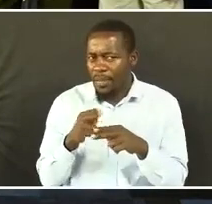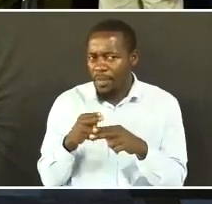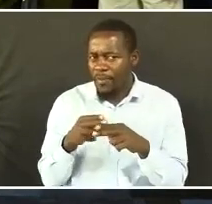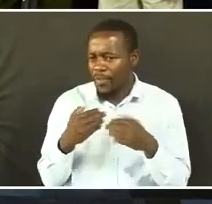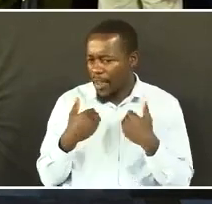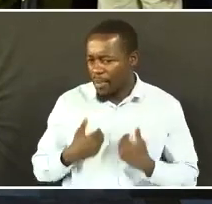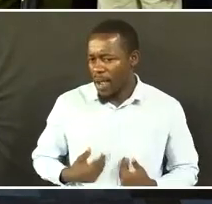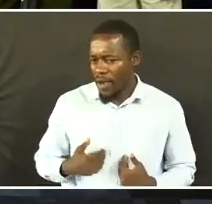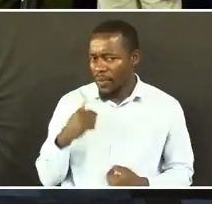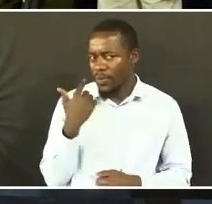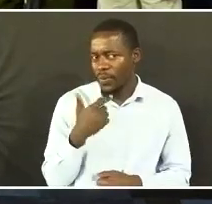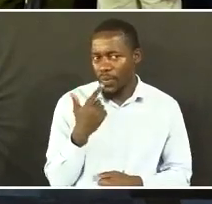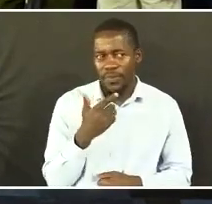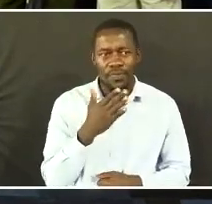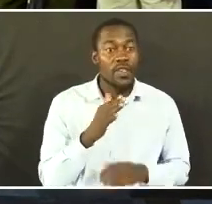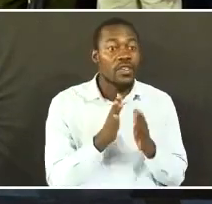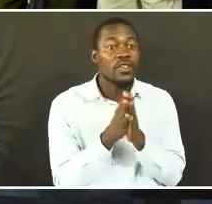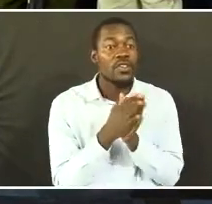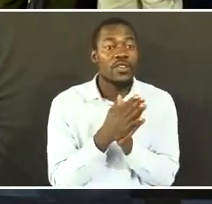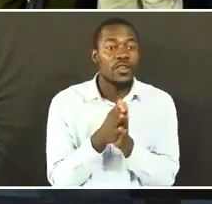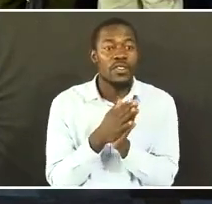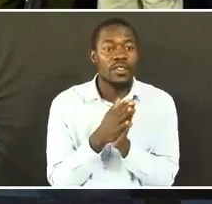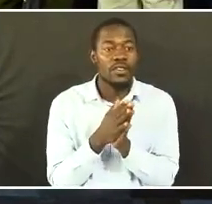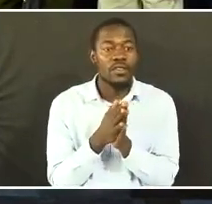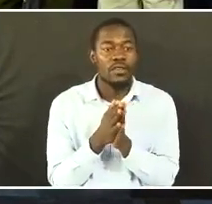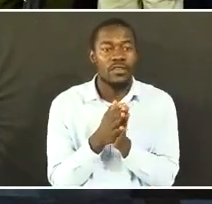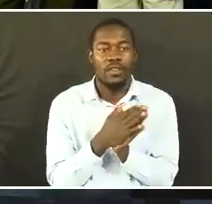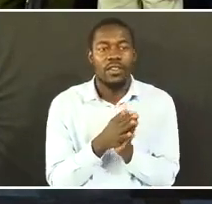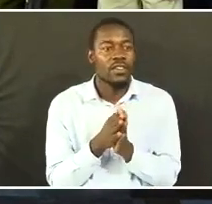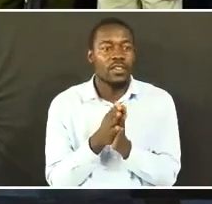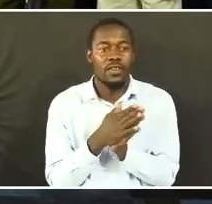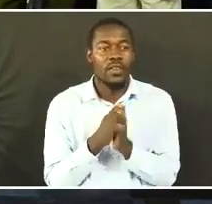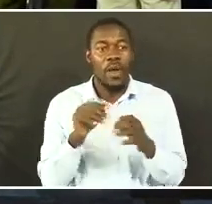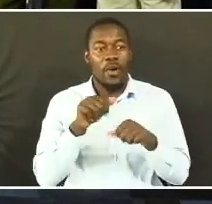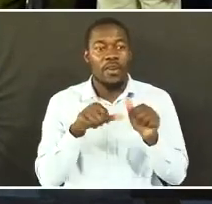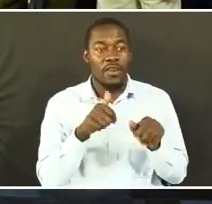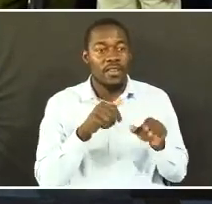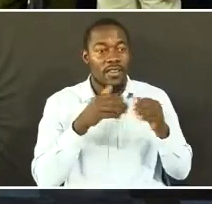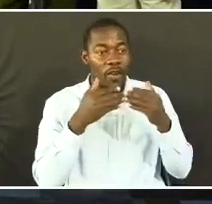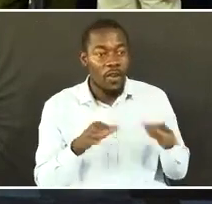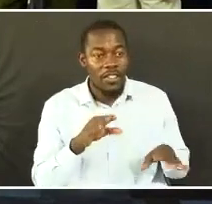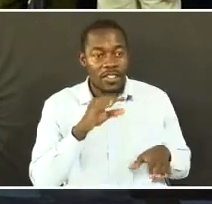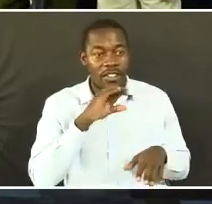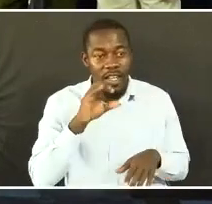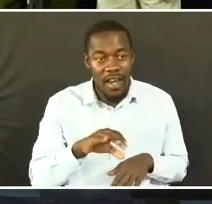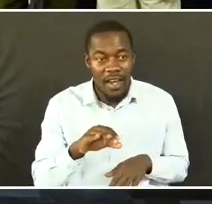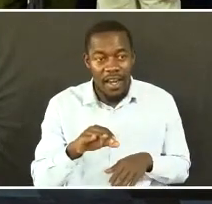today? What name would you give the prodigal son? Just a random name.